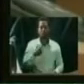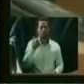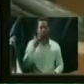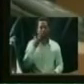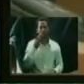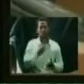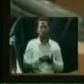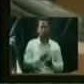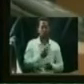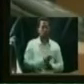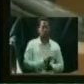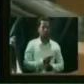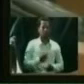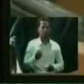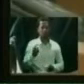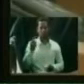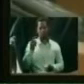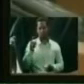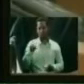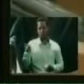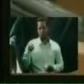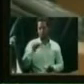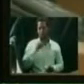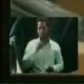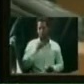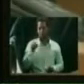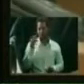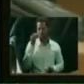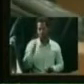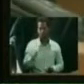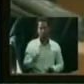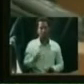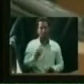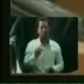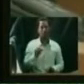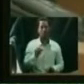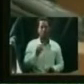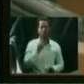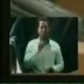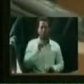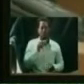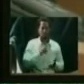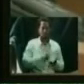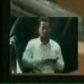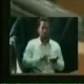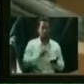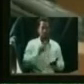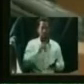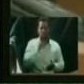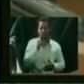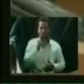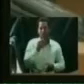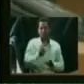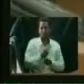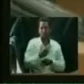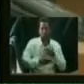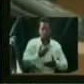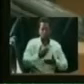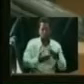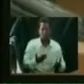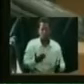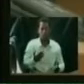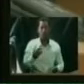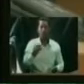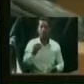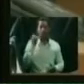keep the money, that's not the contract. That's not the process. Let me say, that's not the process. If we